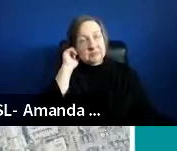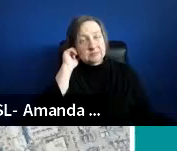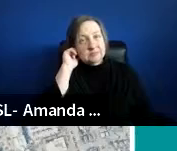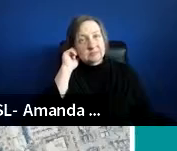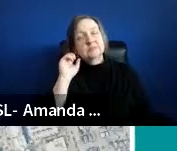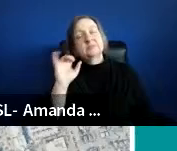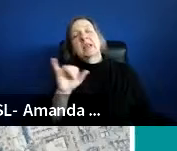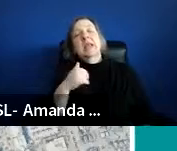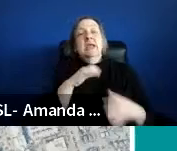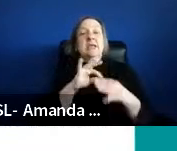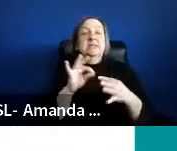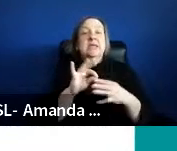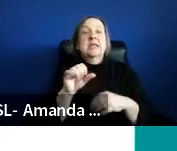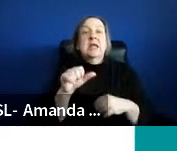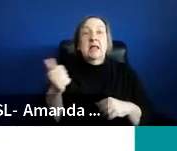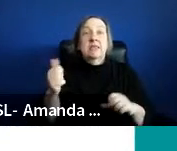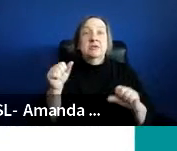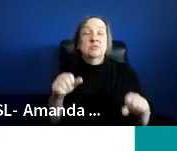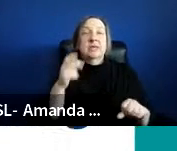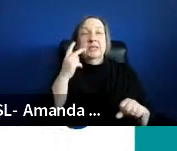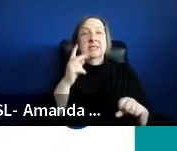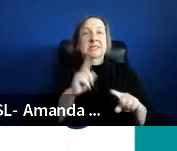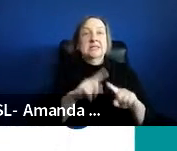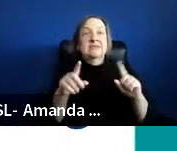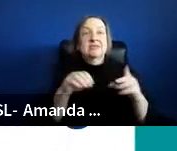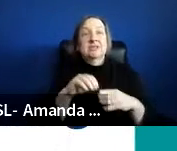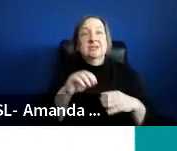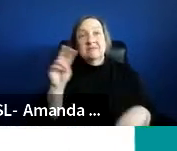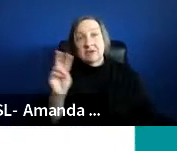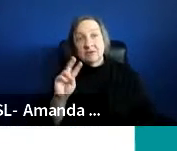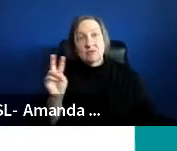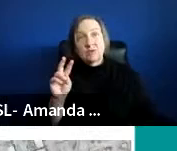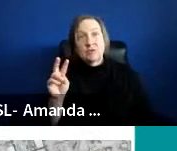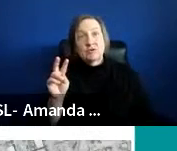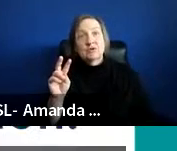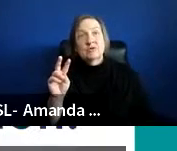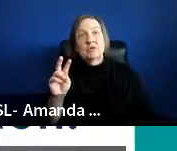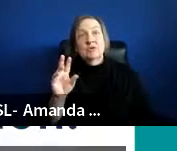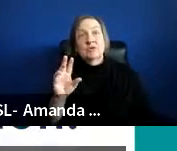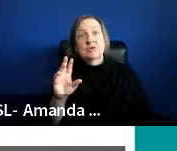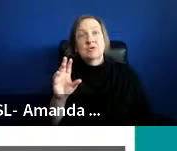in the other ones, we could see the difference in Vancouver and